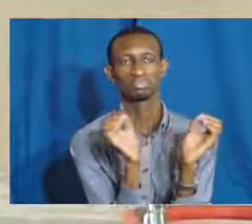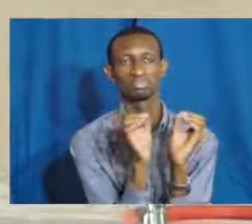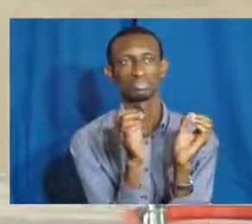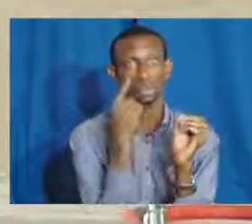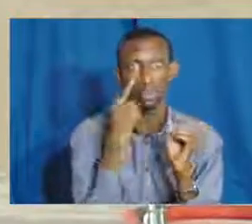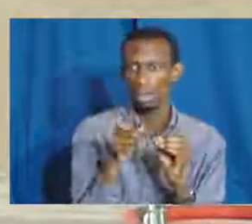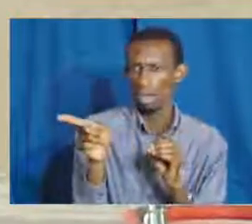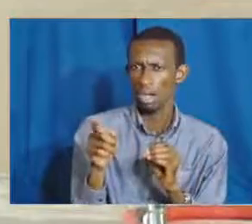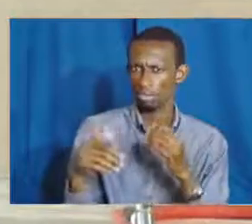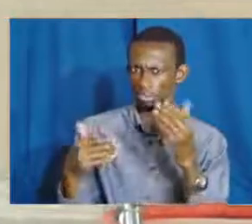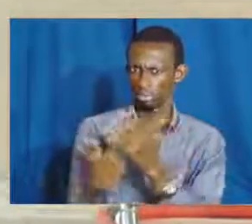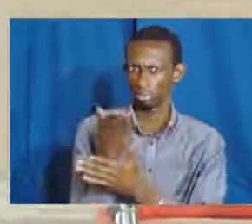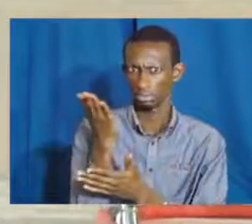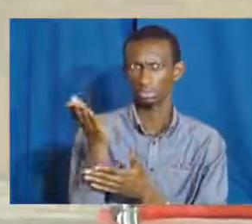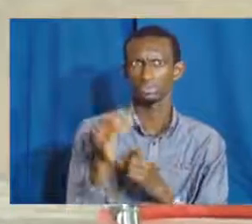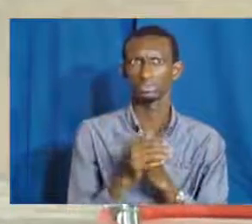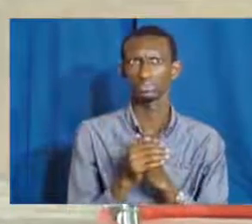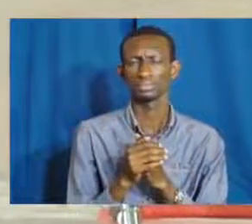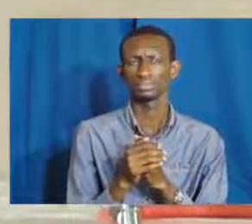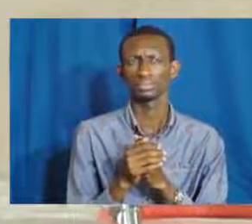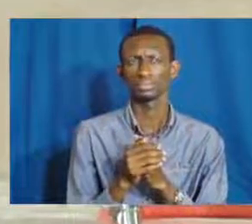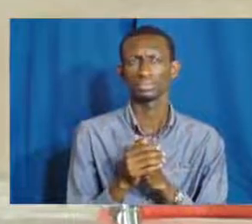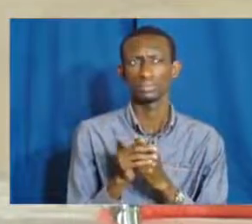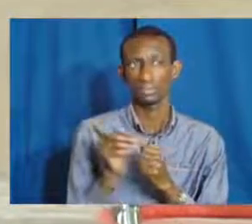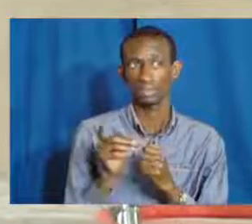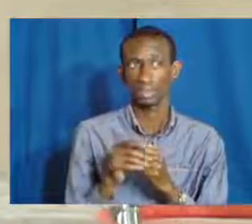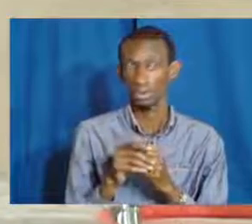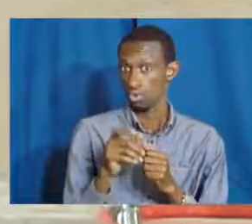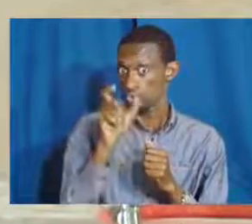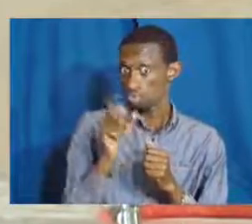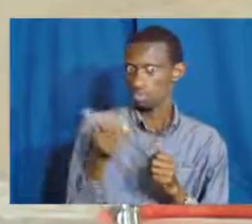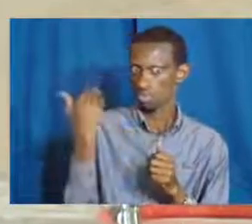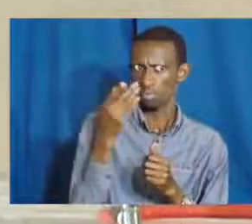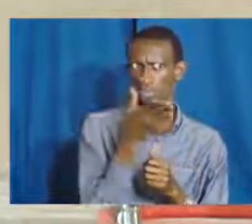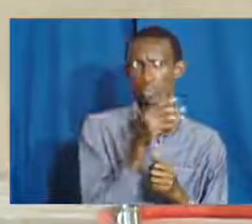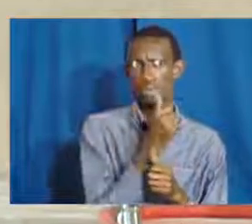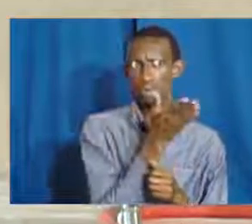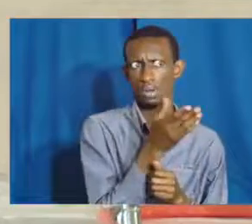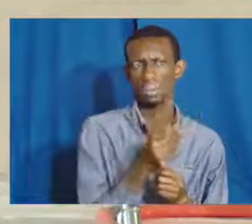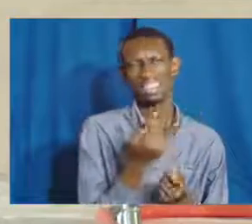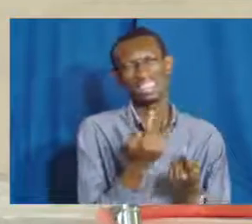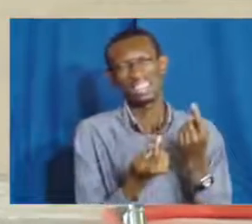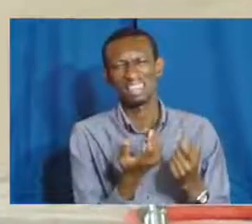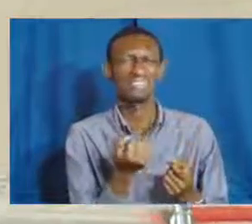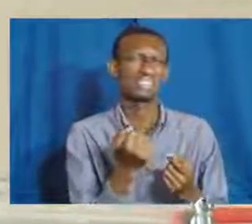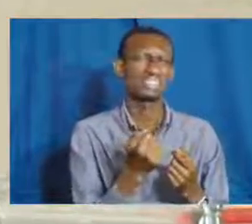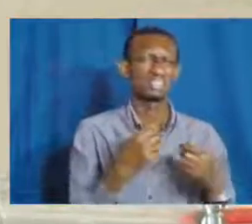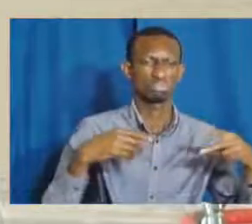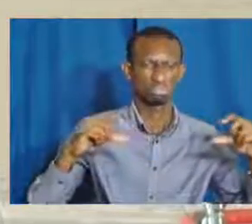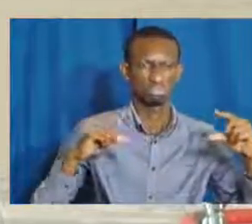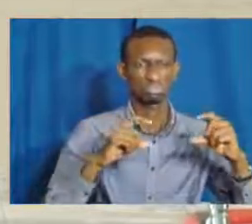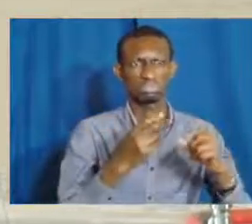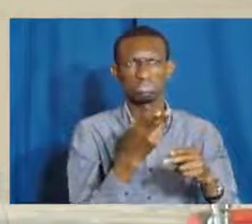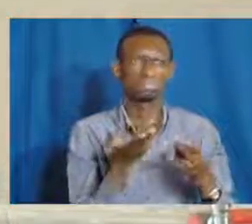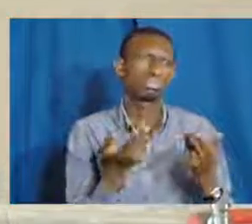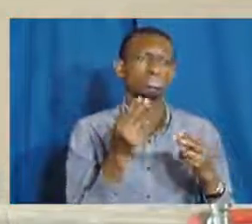So in here, you see in this one here, he had some elements like copper, like